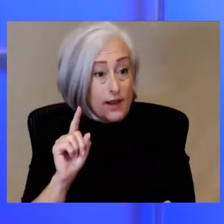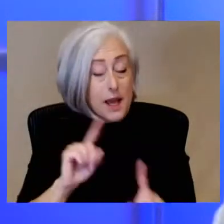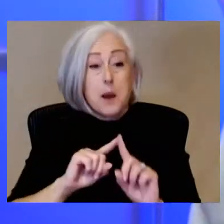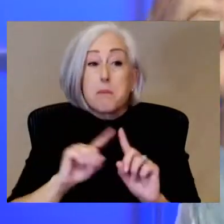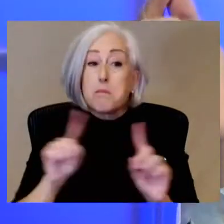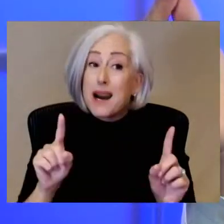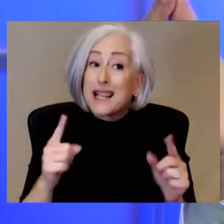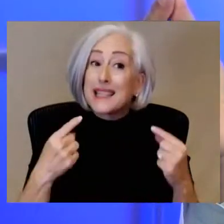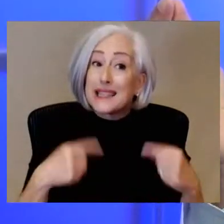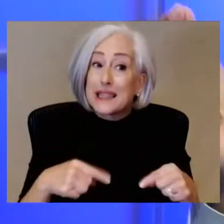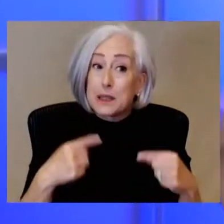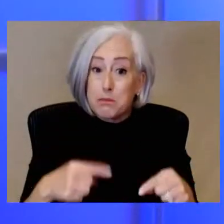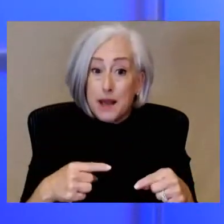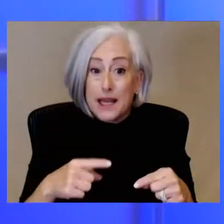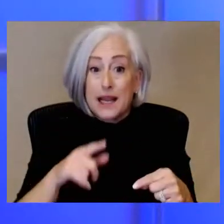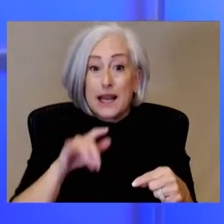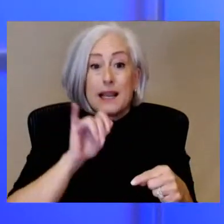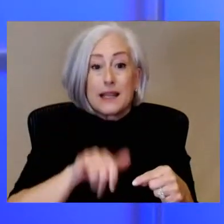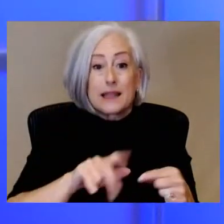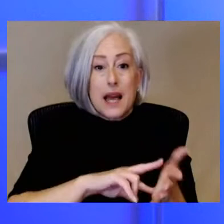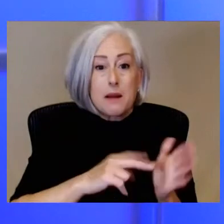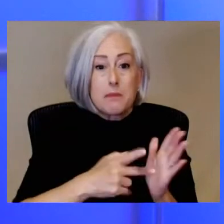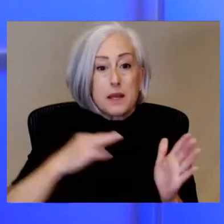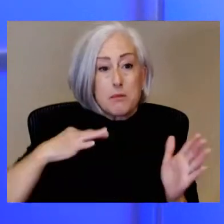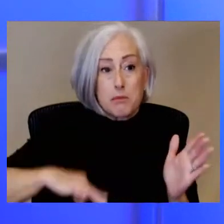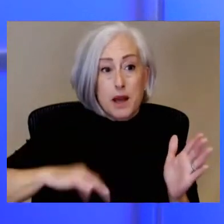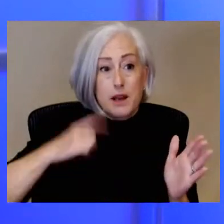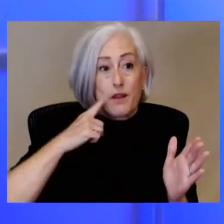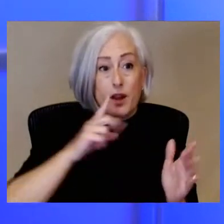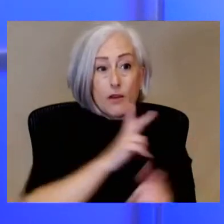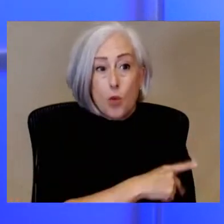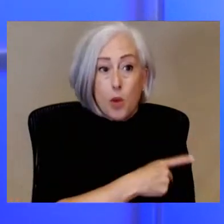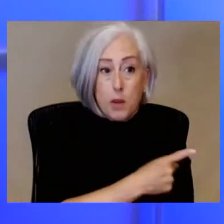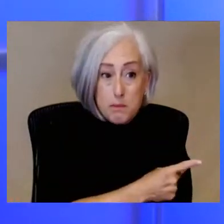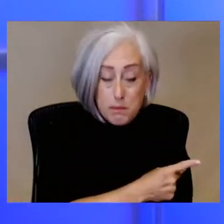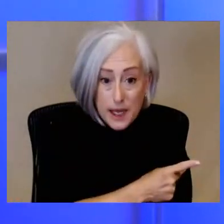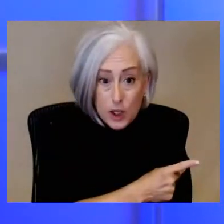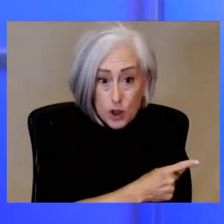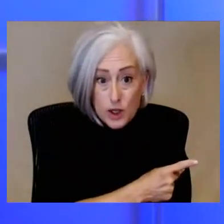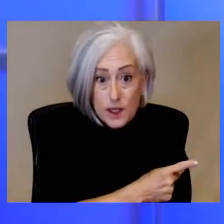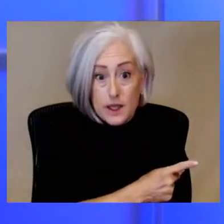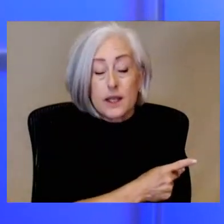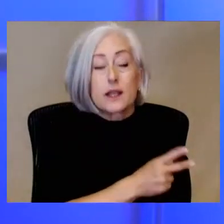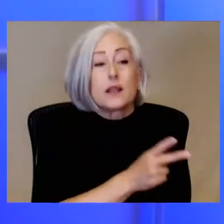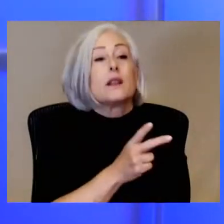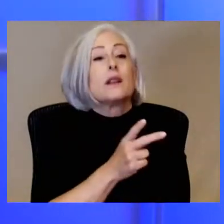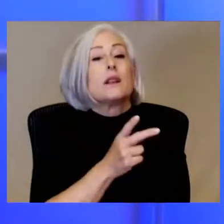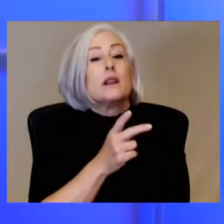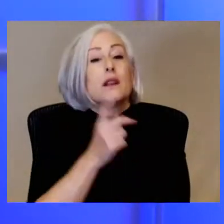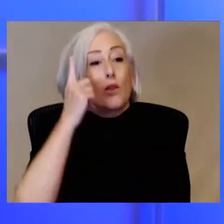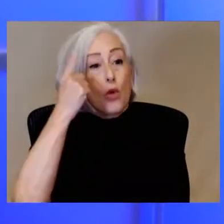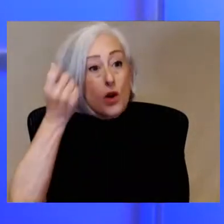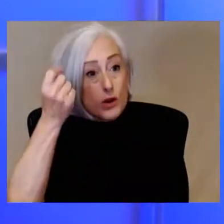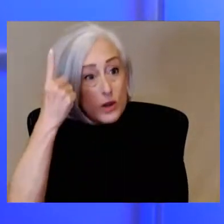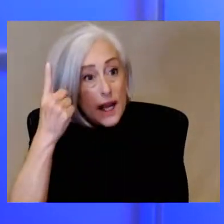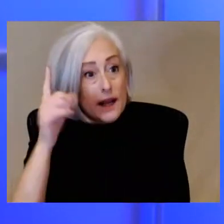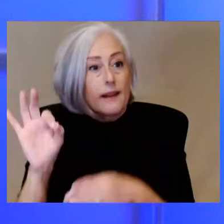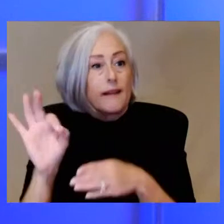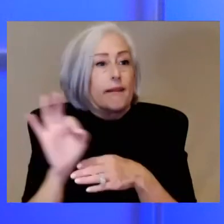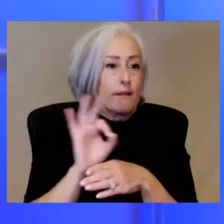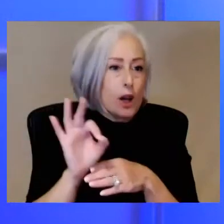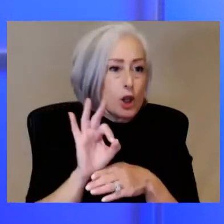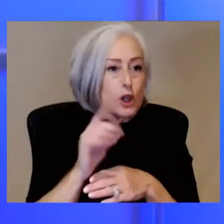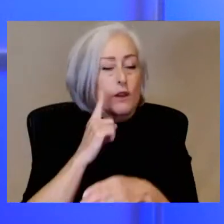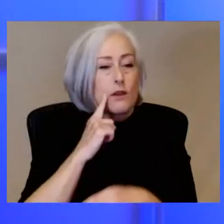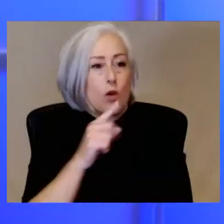is, does that translate into benefits for the patient? Observable benefits in cognition and function for the patients. And that's